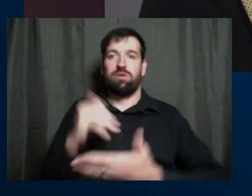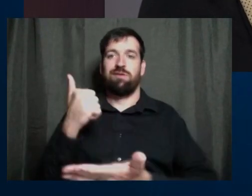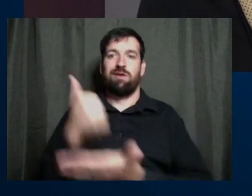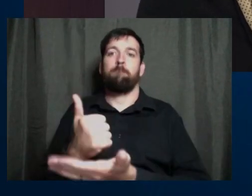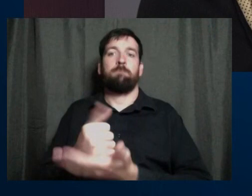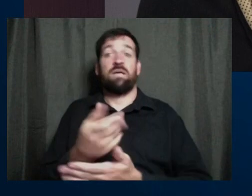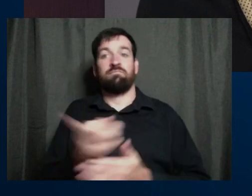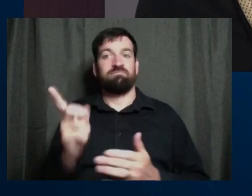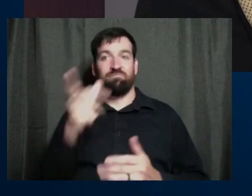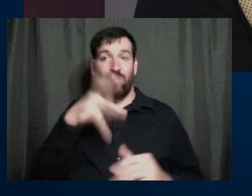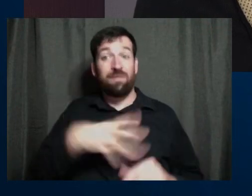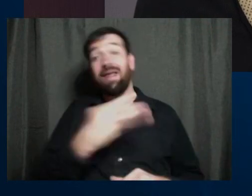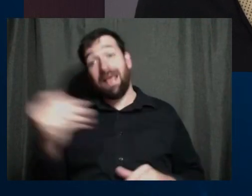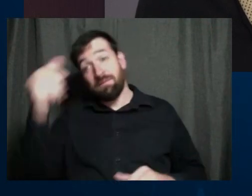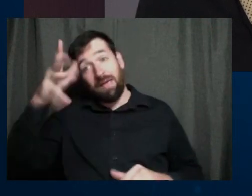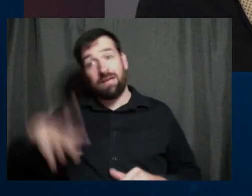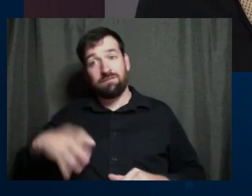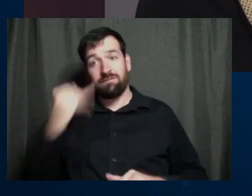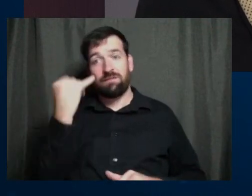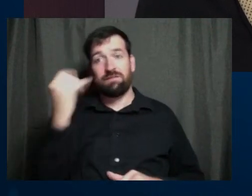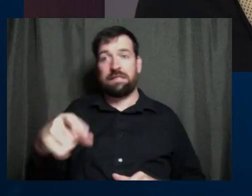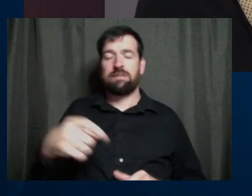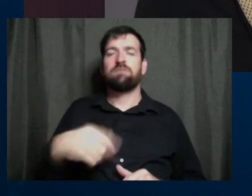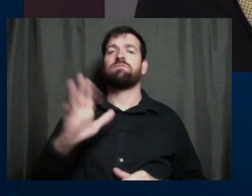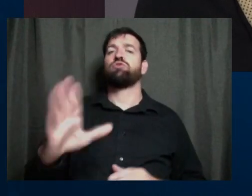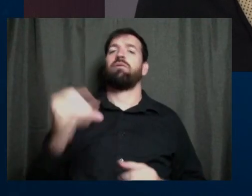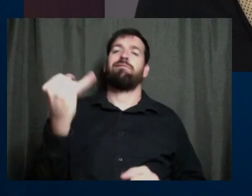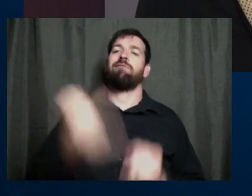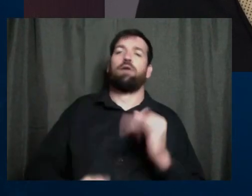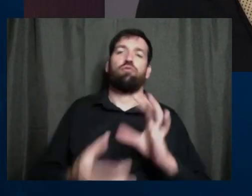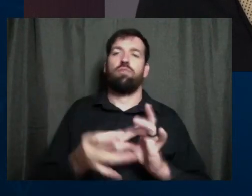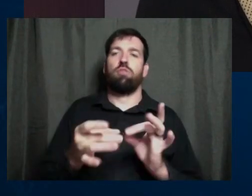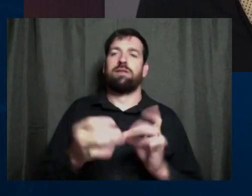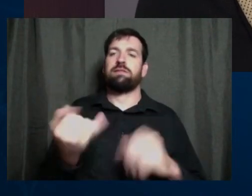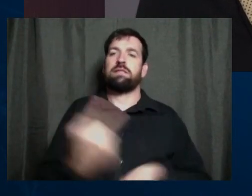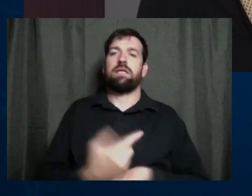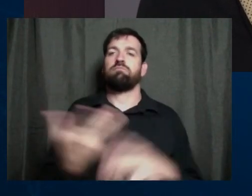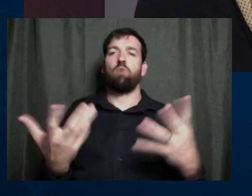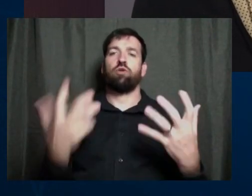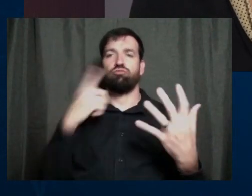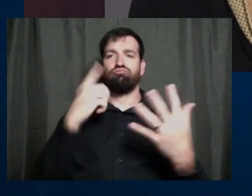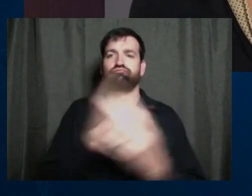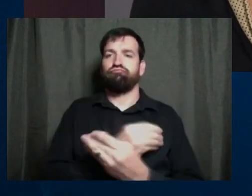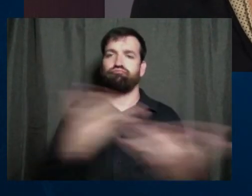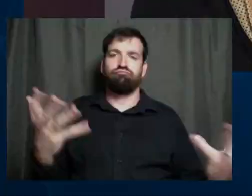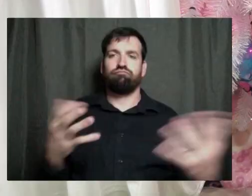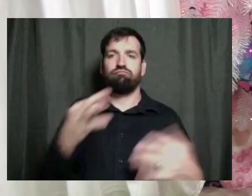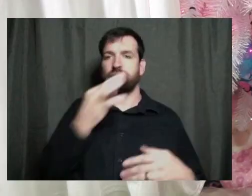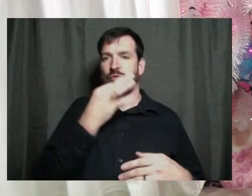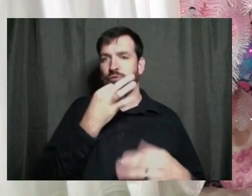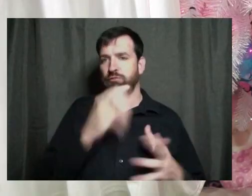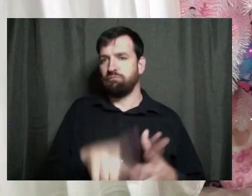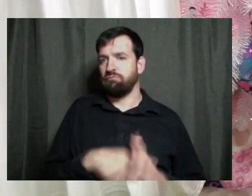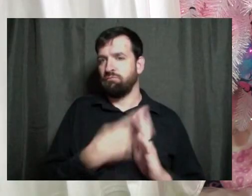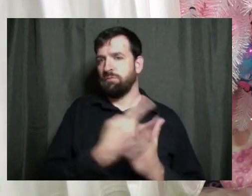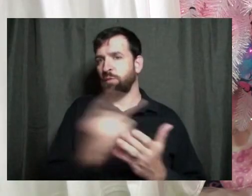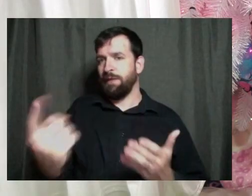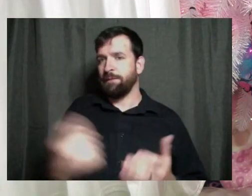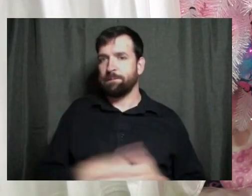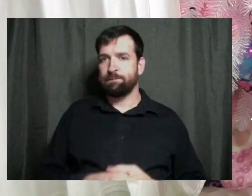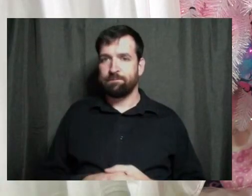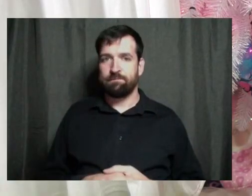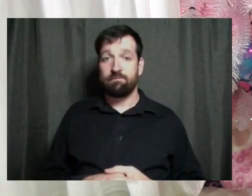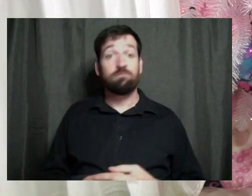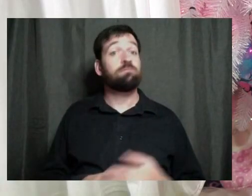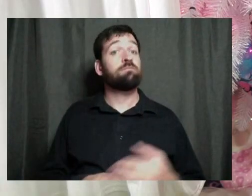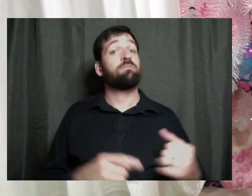they need it. So, just what is your final thought today? What do you want us to know as we head into our week? Well, first of